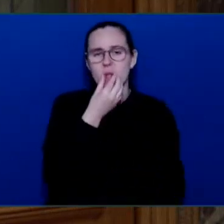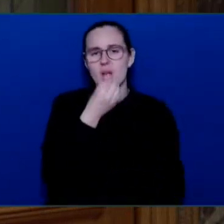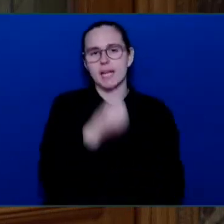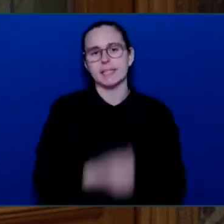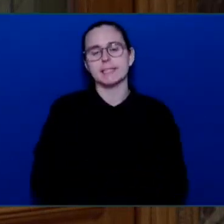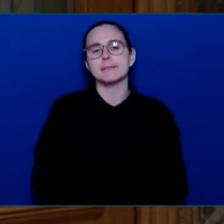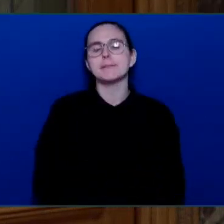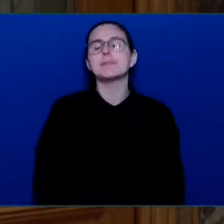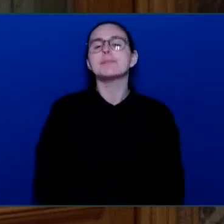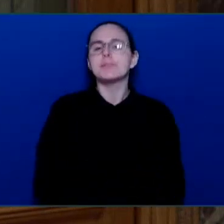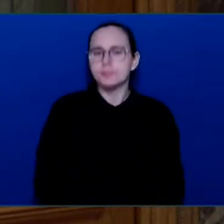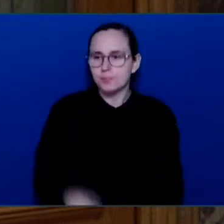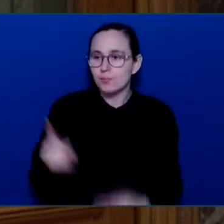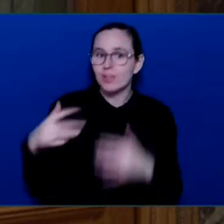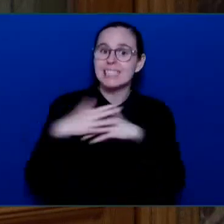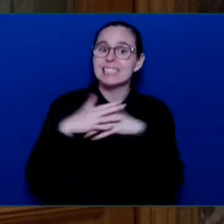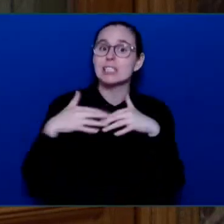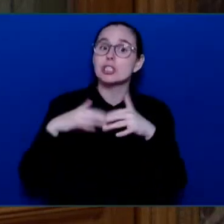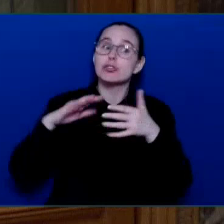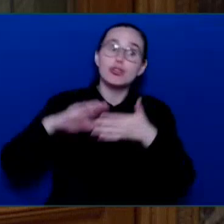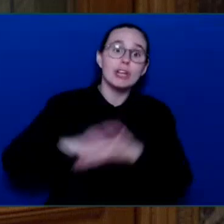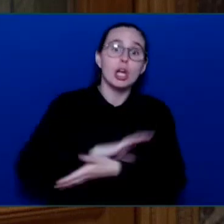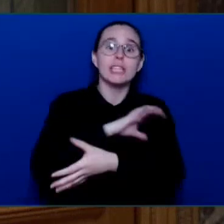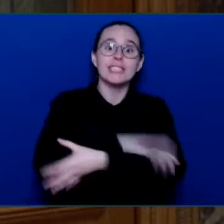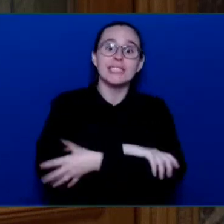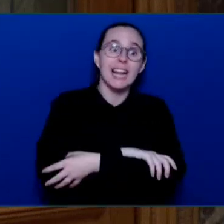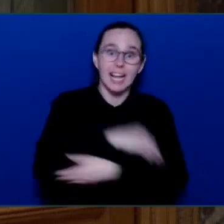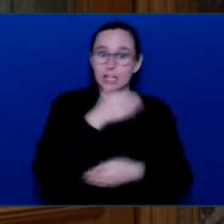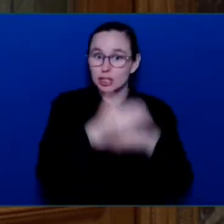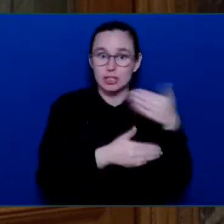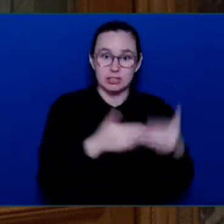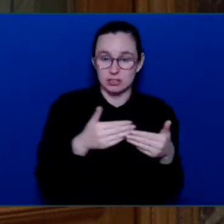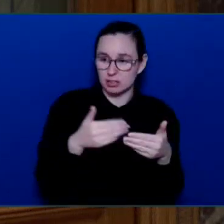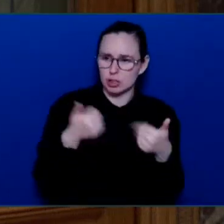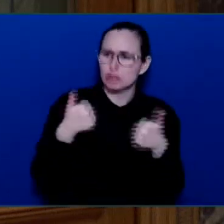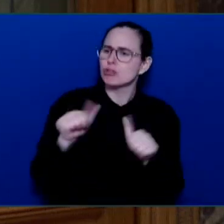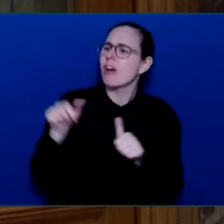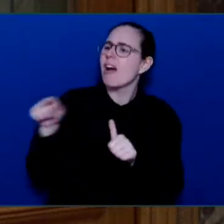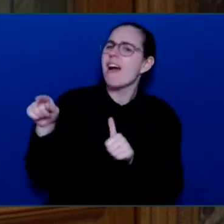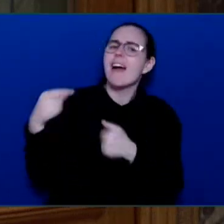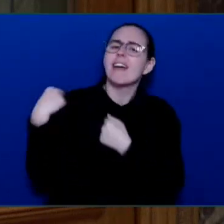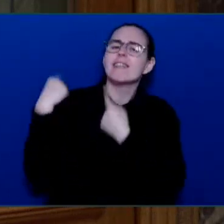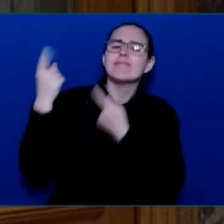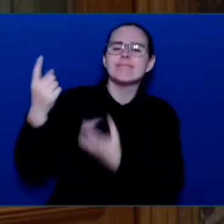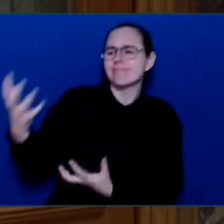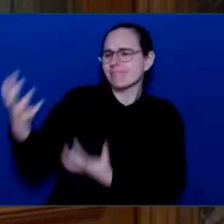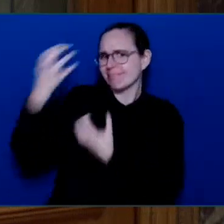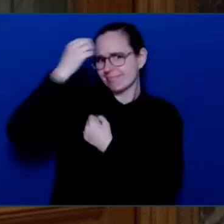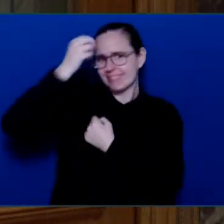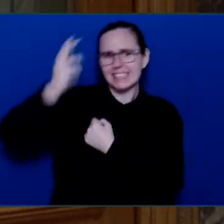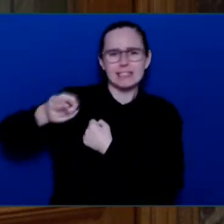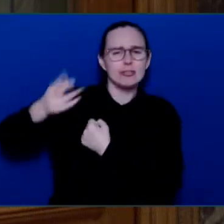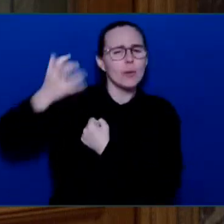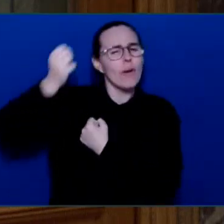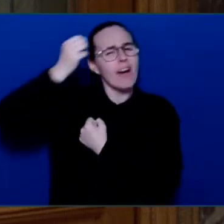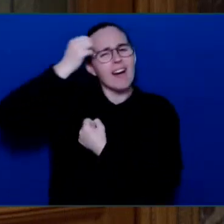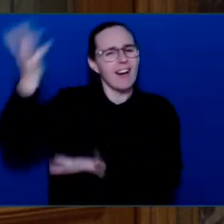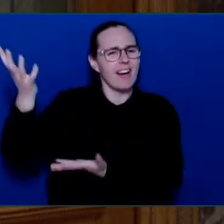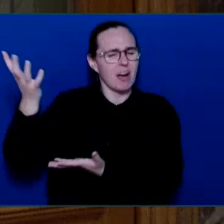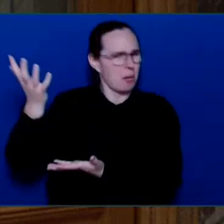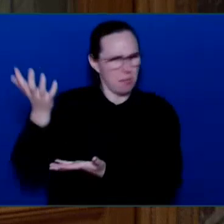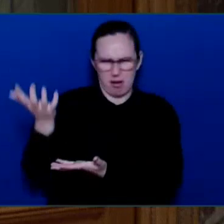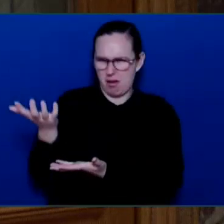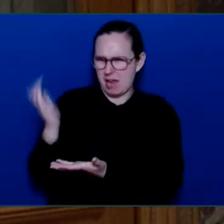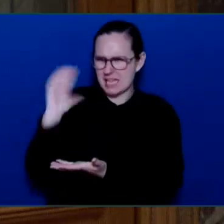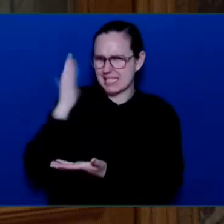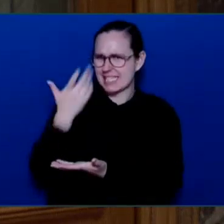our colonial history, but apparently this BC NDP government just can't let it go. We know that the Minister of Public Safety has actually spent